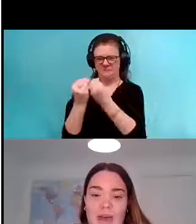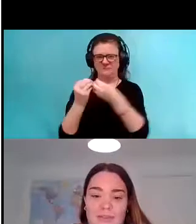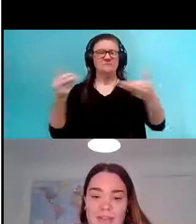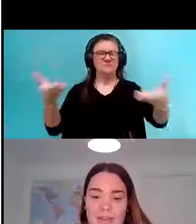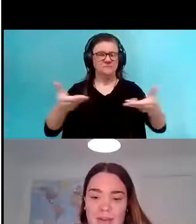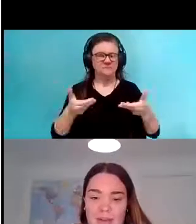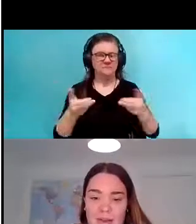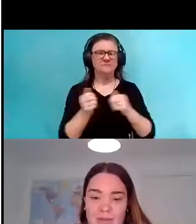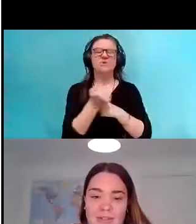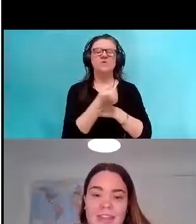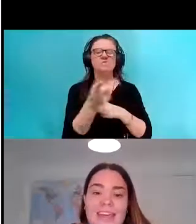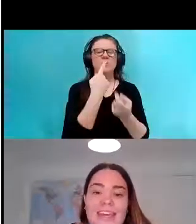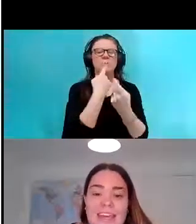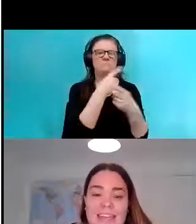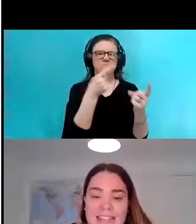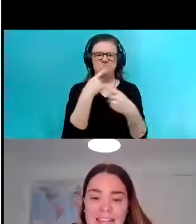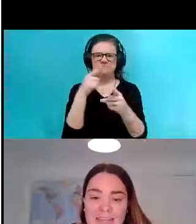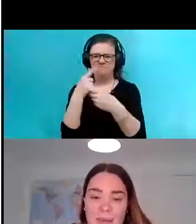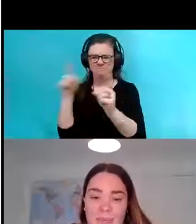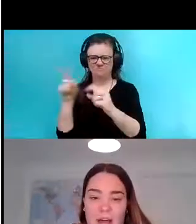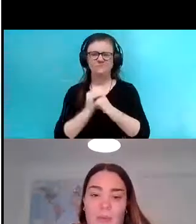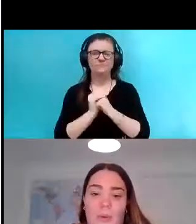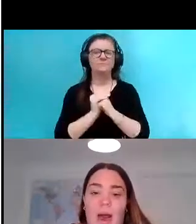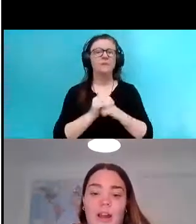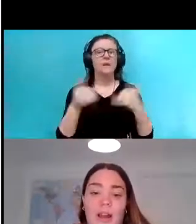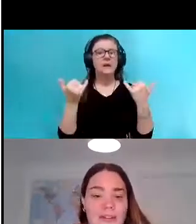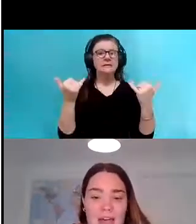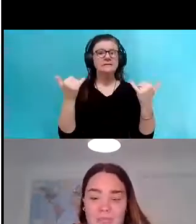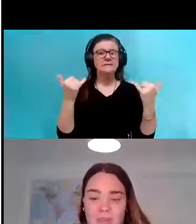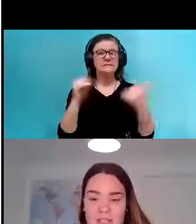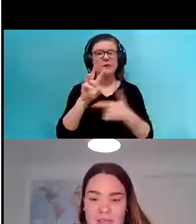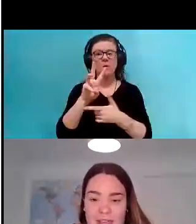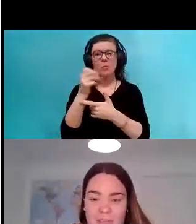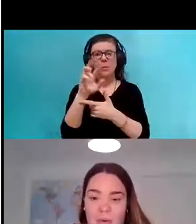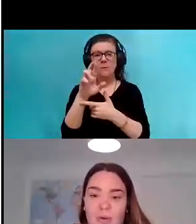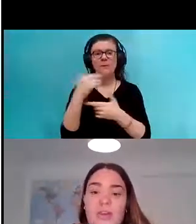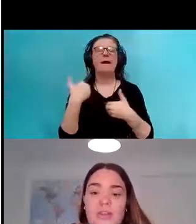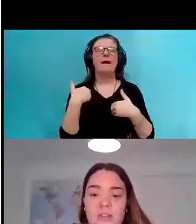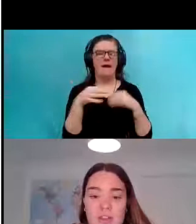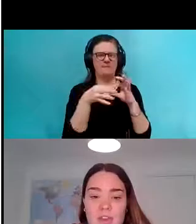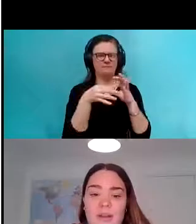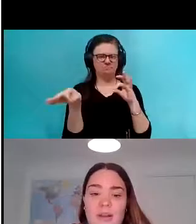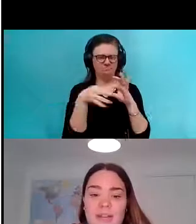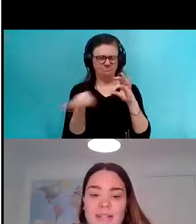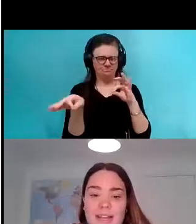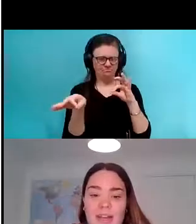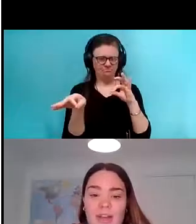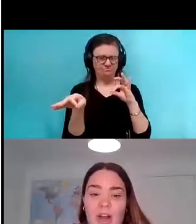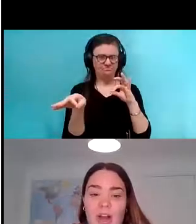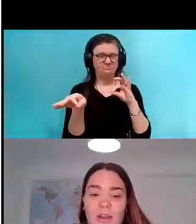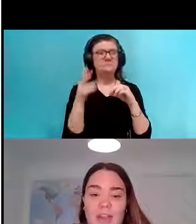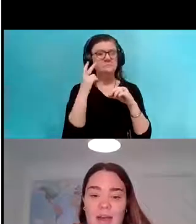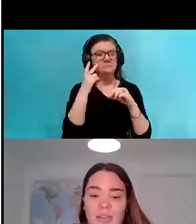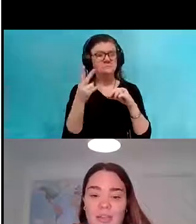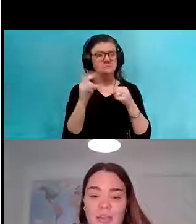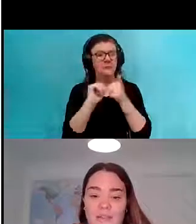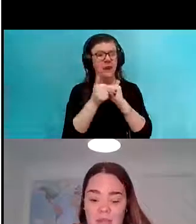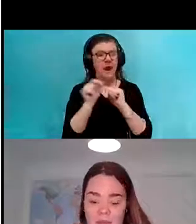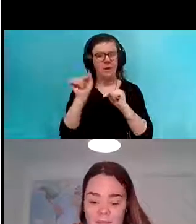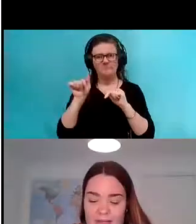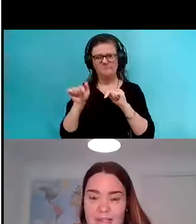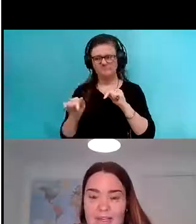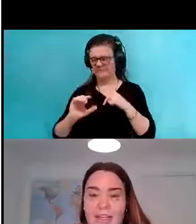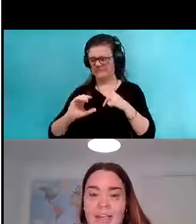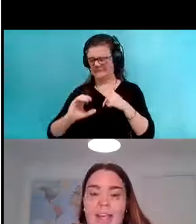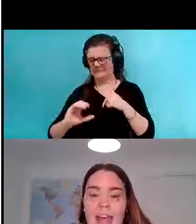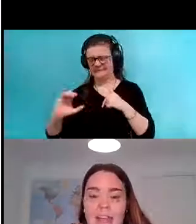with a few housekeeping notes. In today's webinar, we will have closed captions available. To view, please click on the Closed Caption Zoom